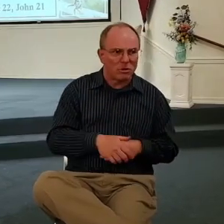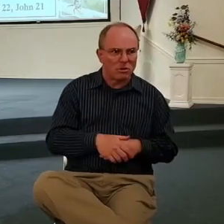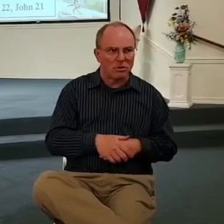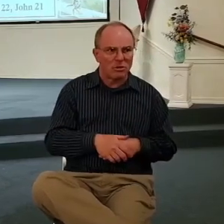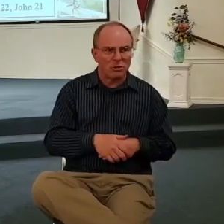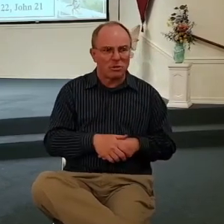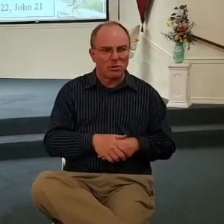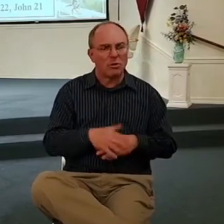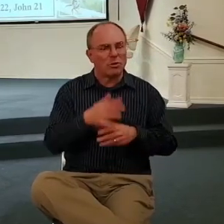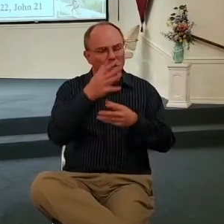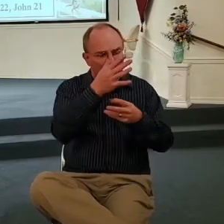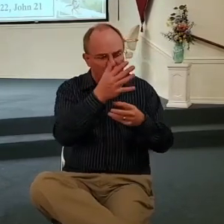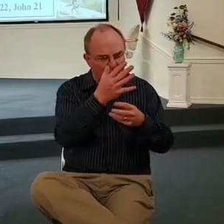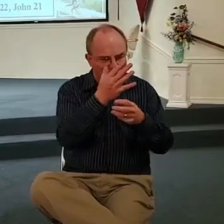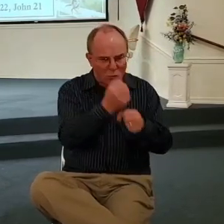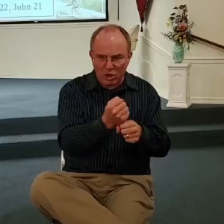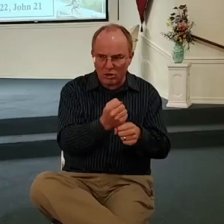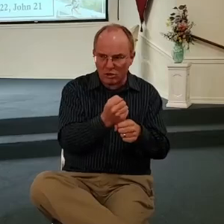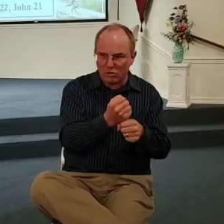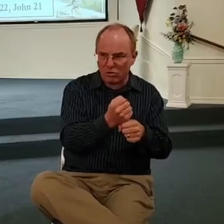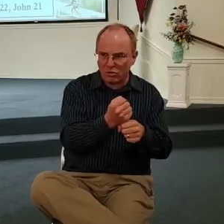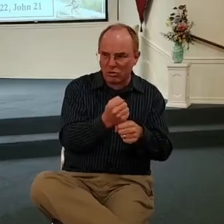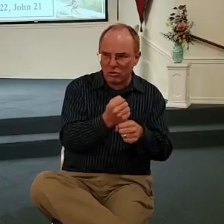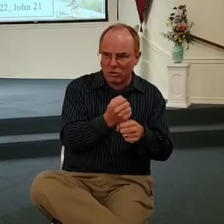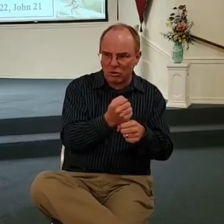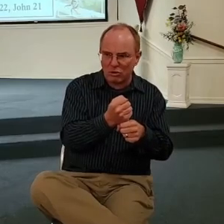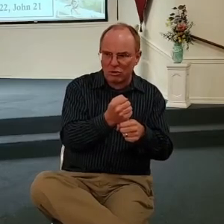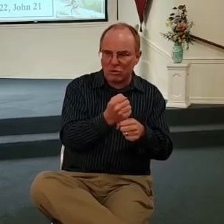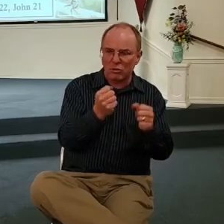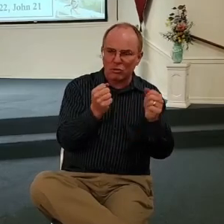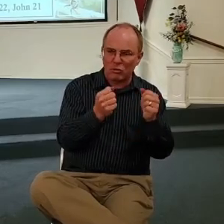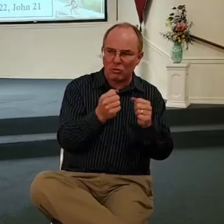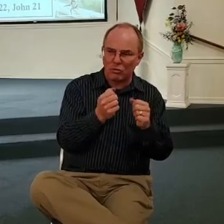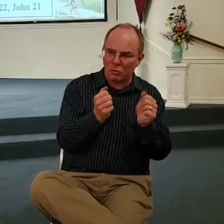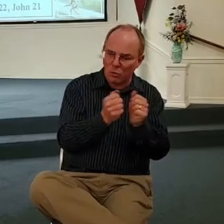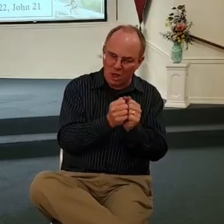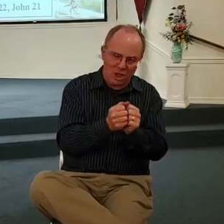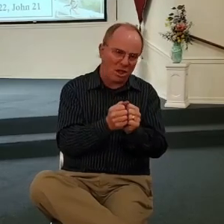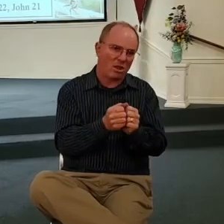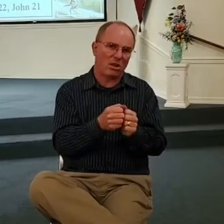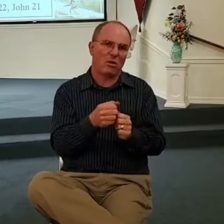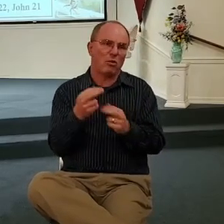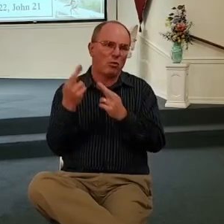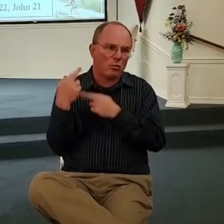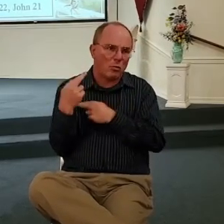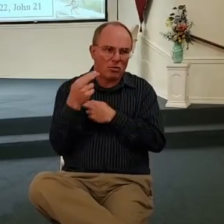of co-managing those who are in God's kingdom.